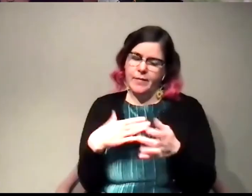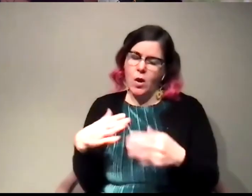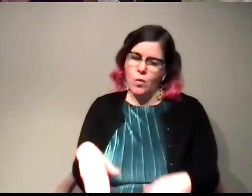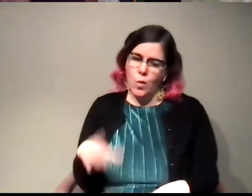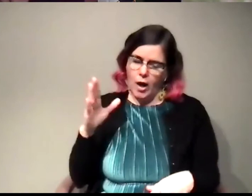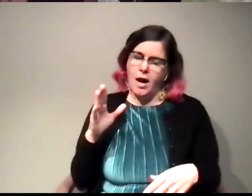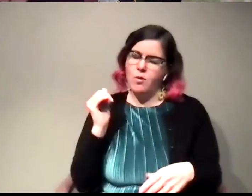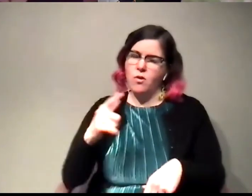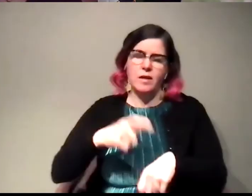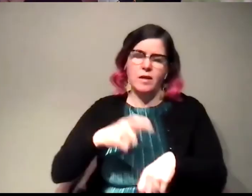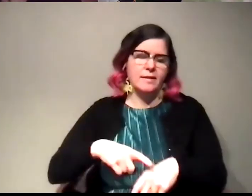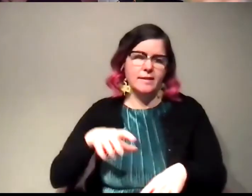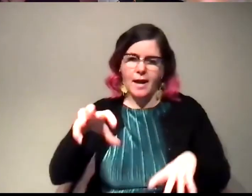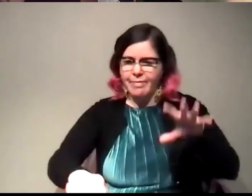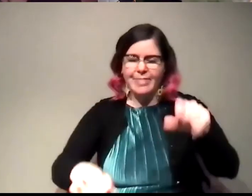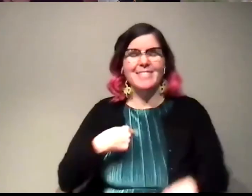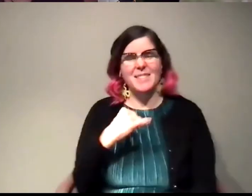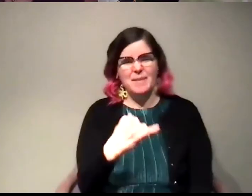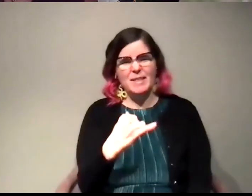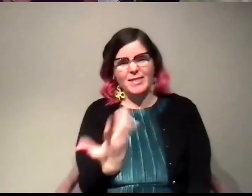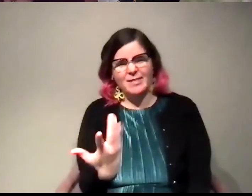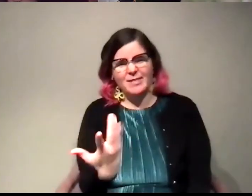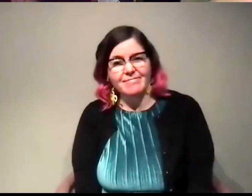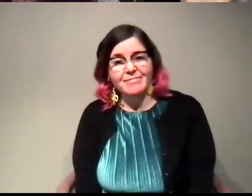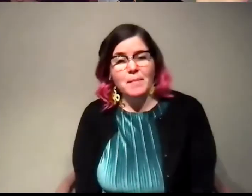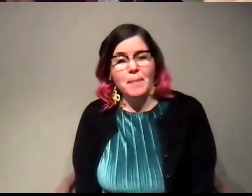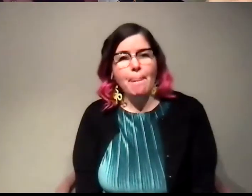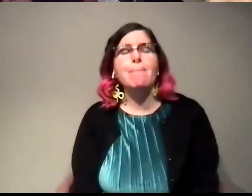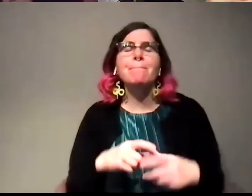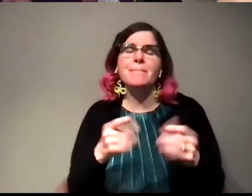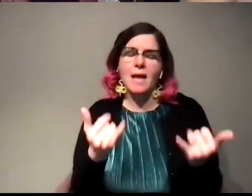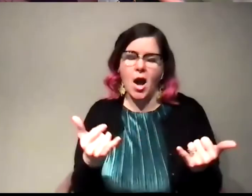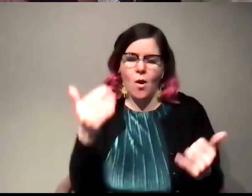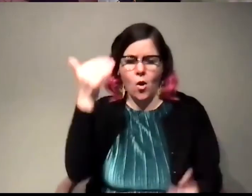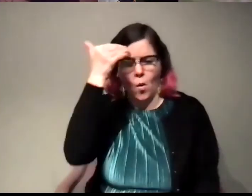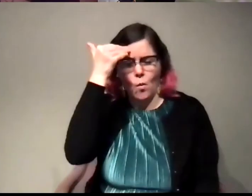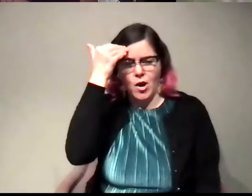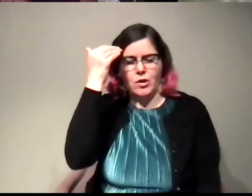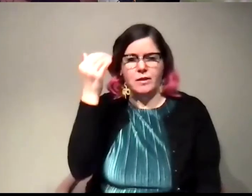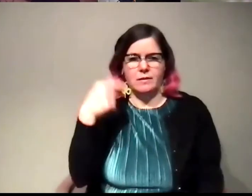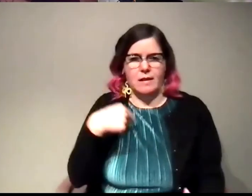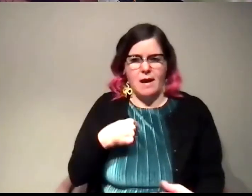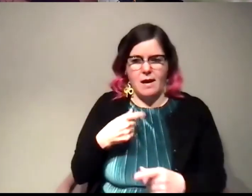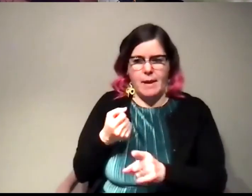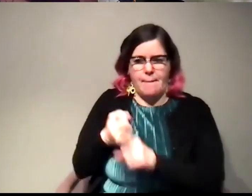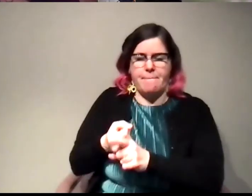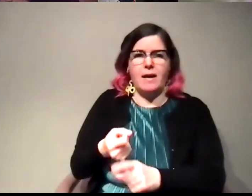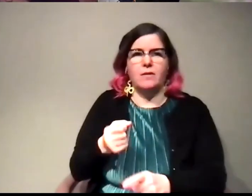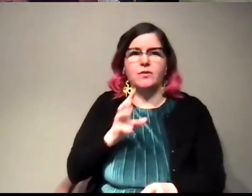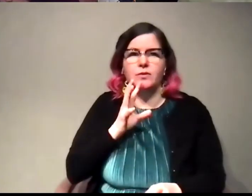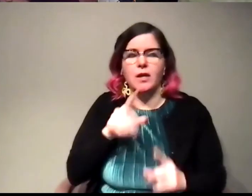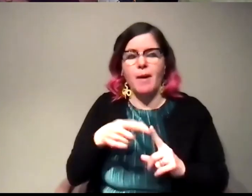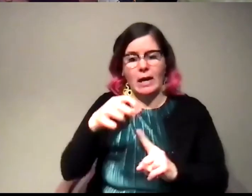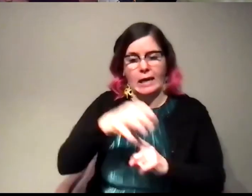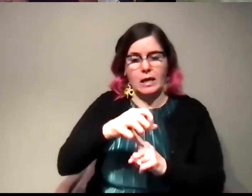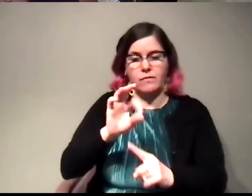all the time. And me too. Right. Like, but now that I have an awareness of what it can do, like we talked about chytrid fungus, if you pick